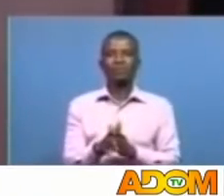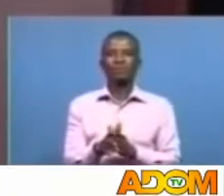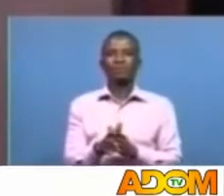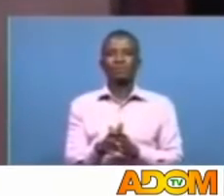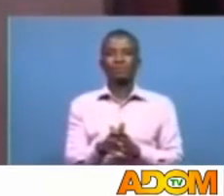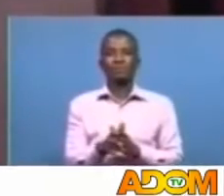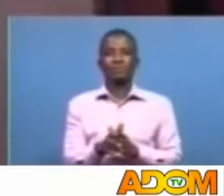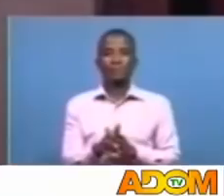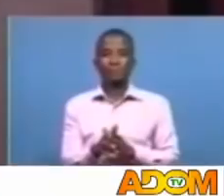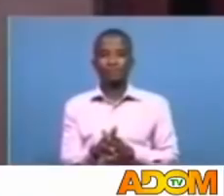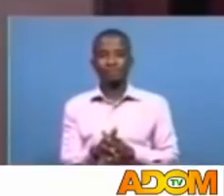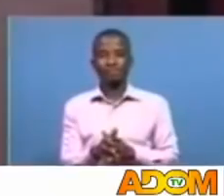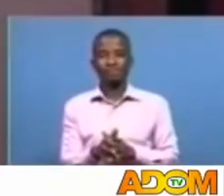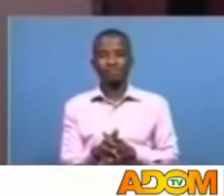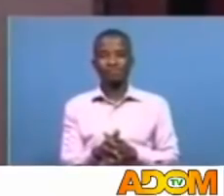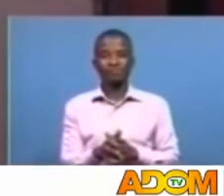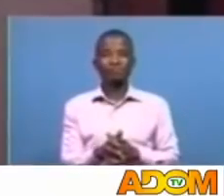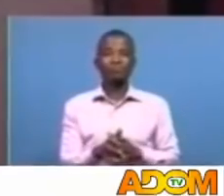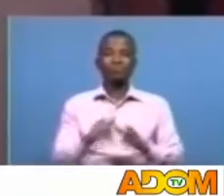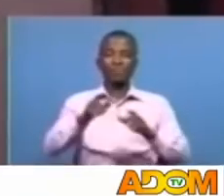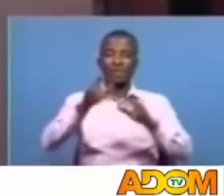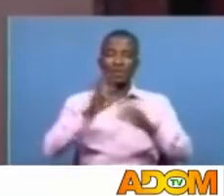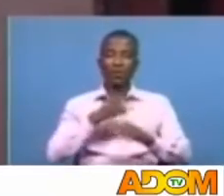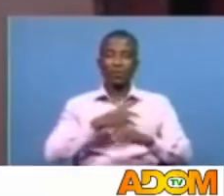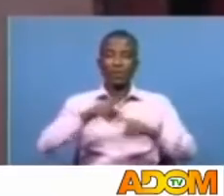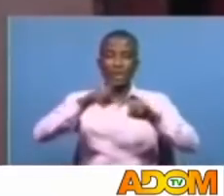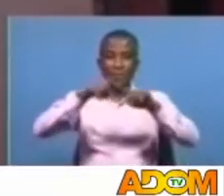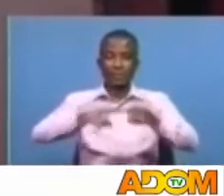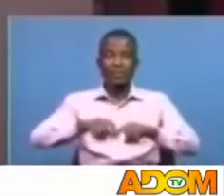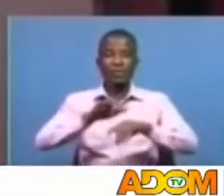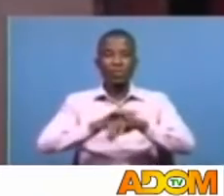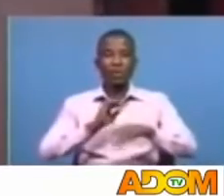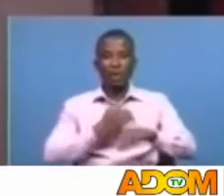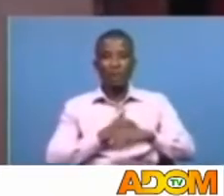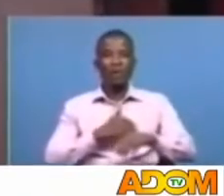upon our affidavit in opposition